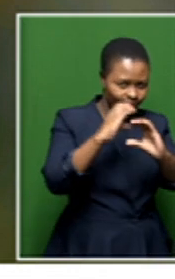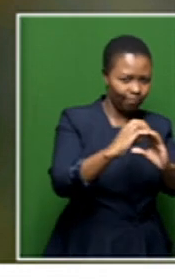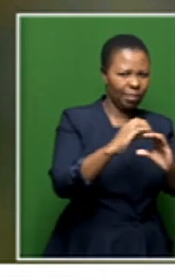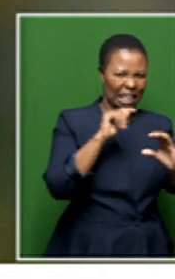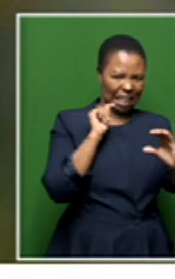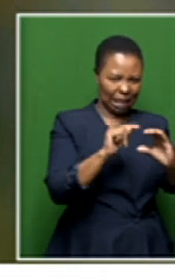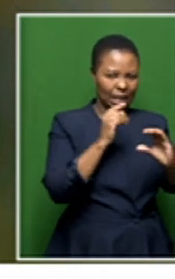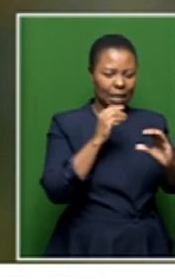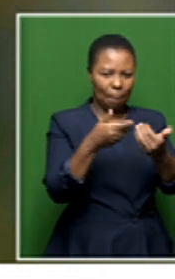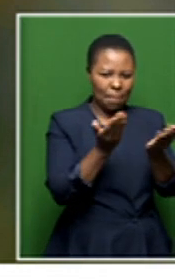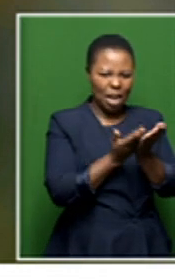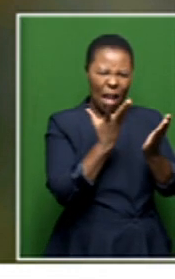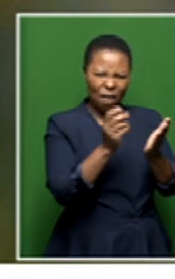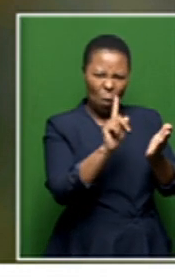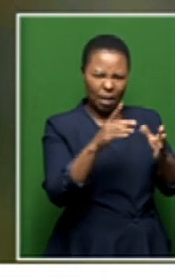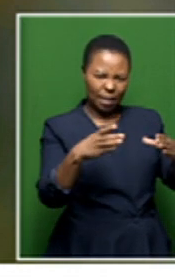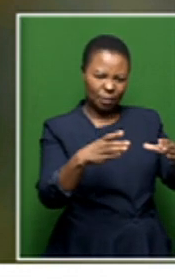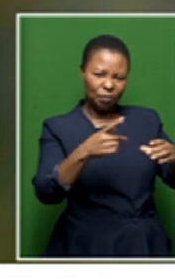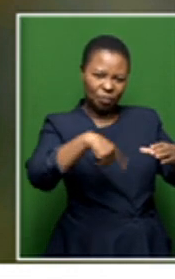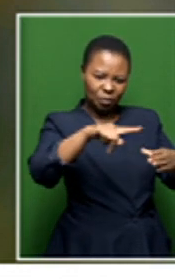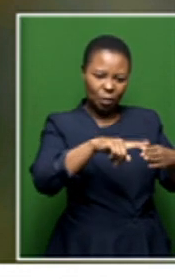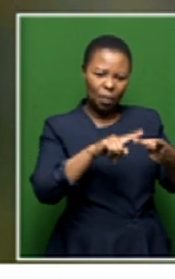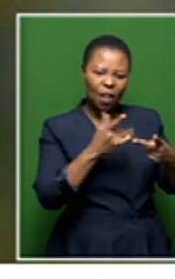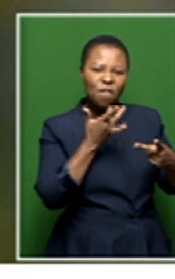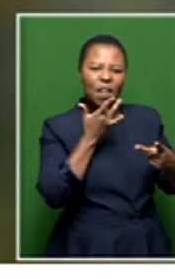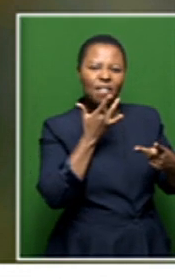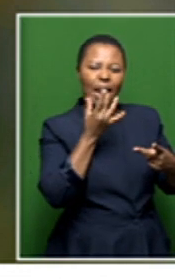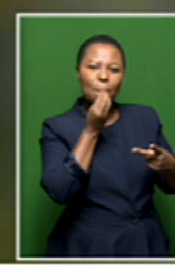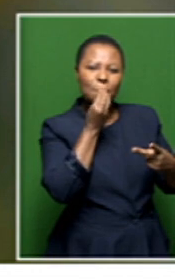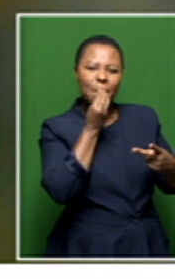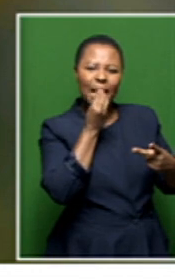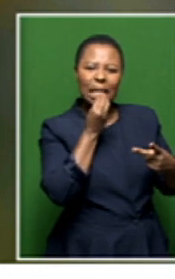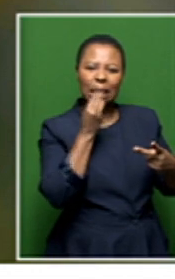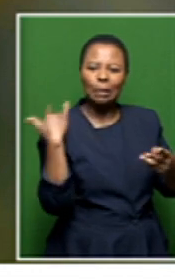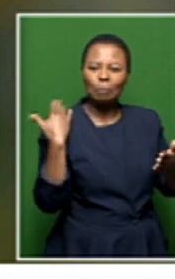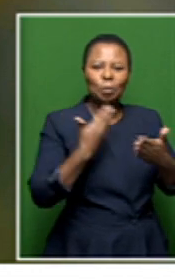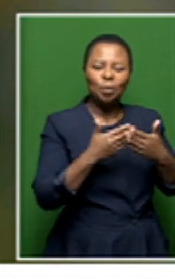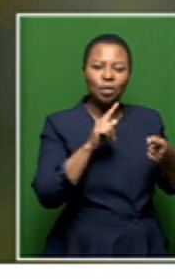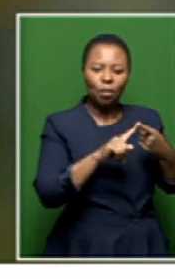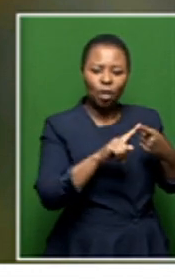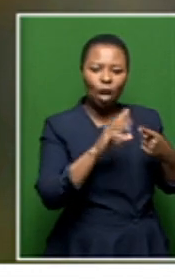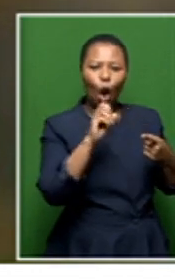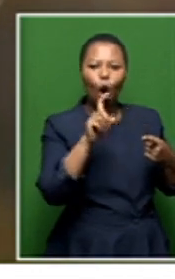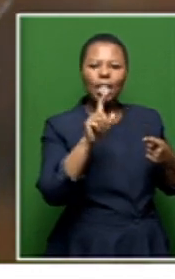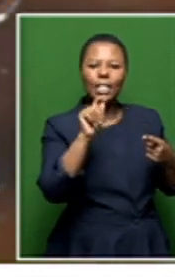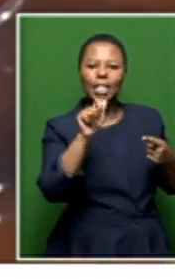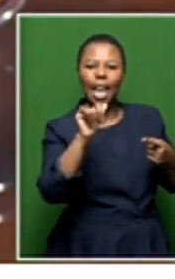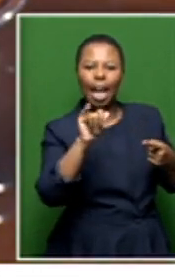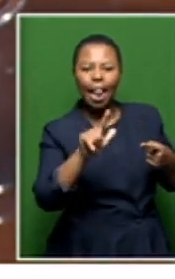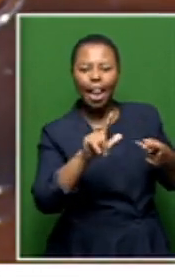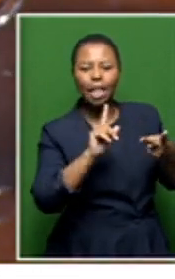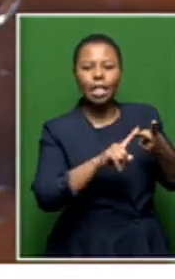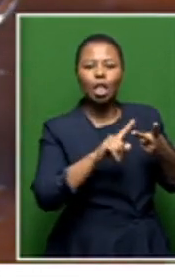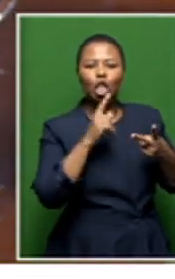here? So I've got my favorite meal of all time. This is oxtail, cooked in red